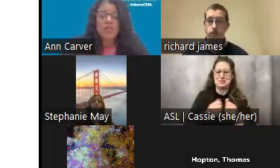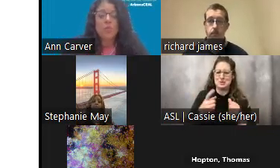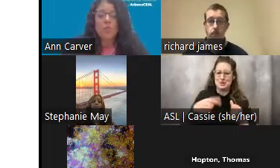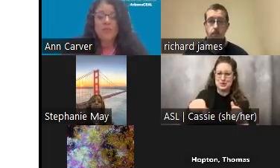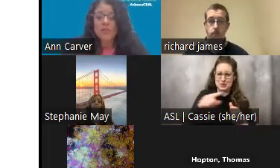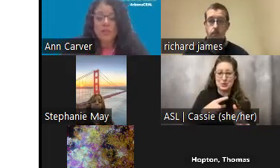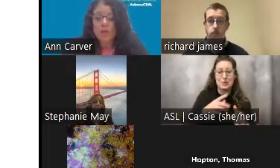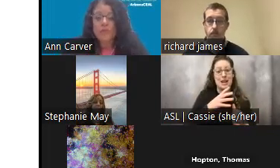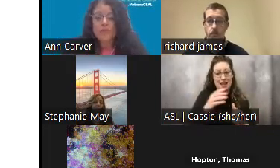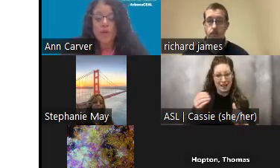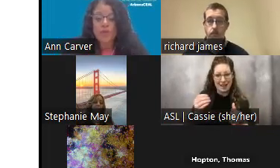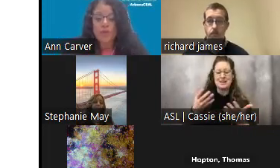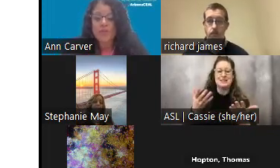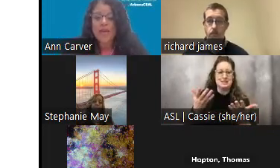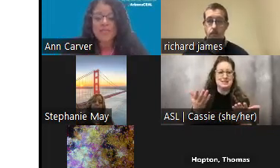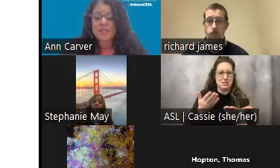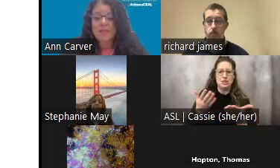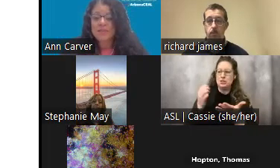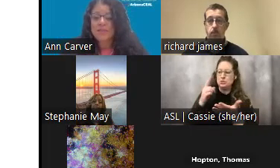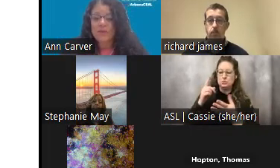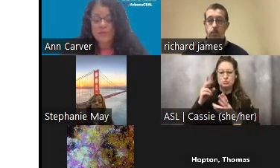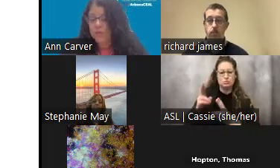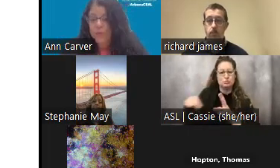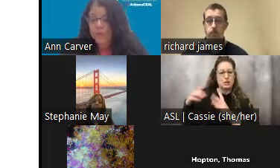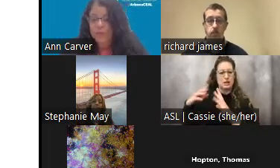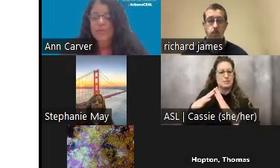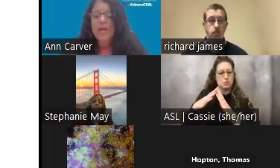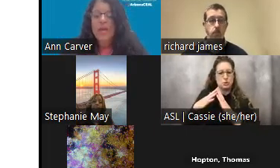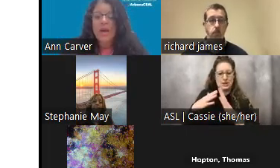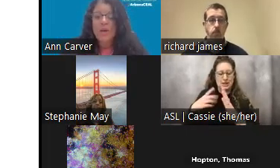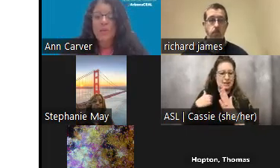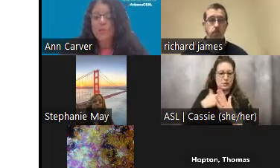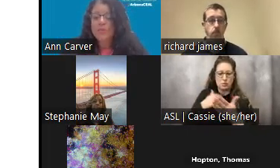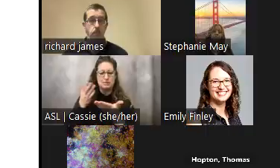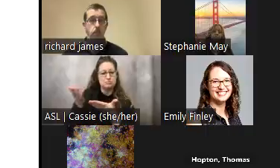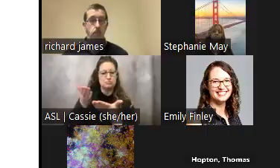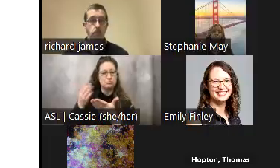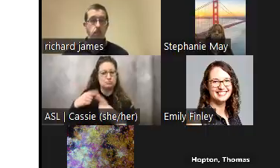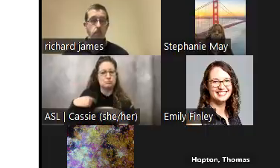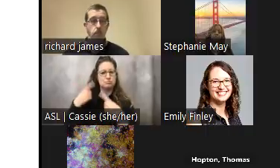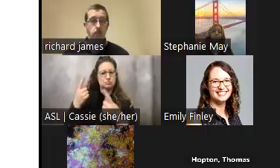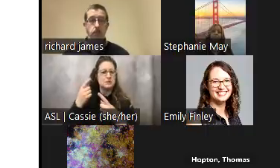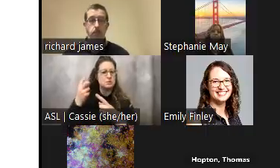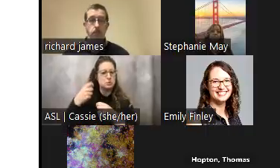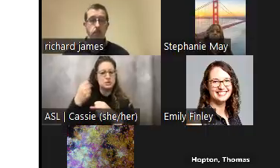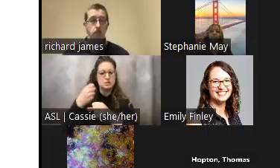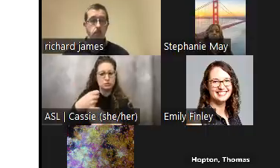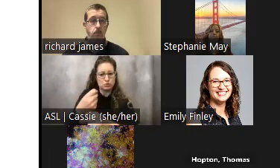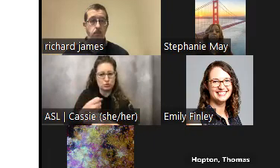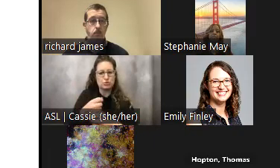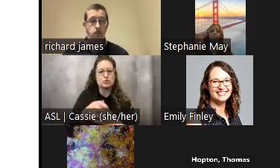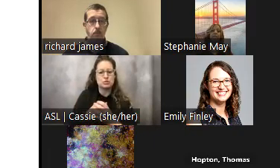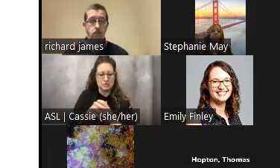which we've served over the last few years with respect to this